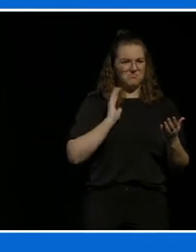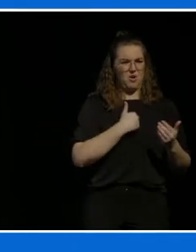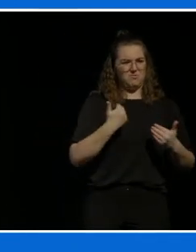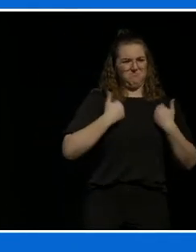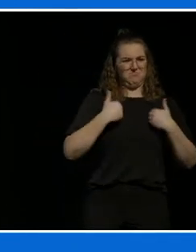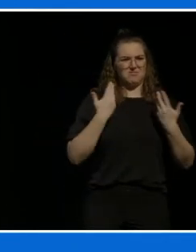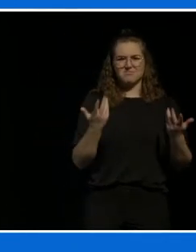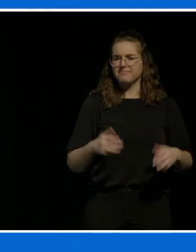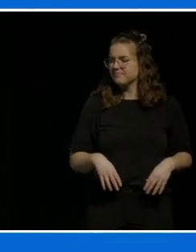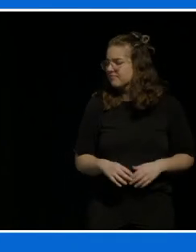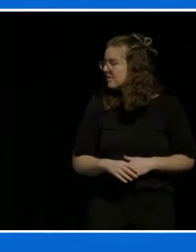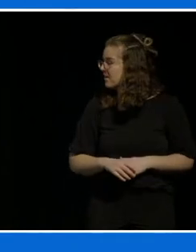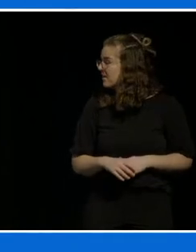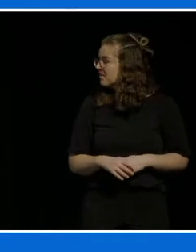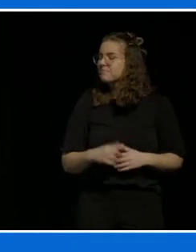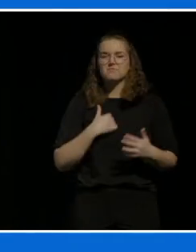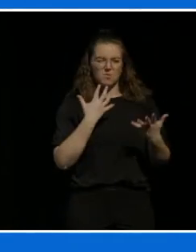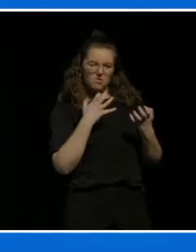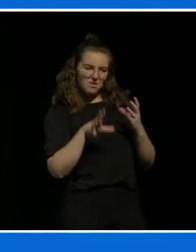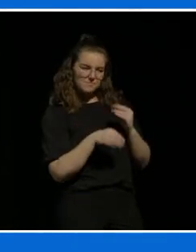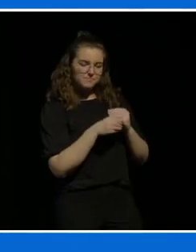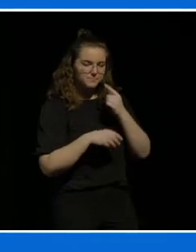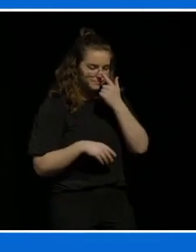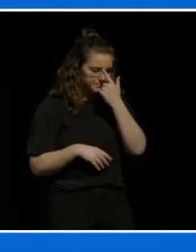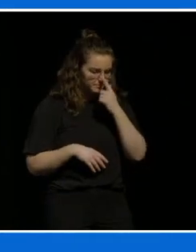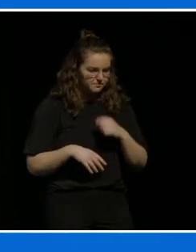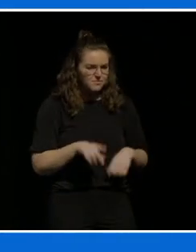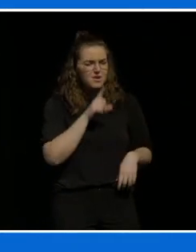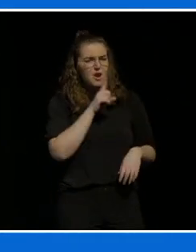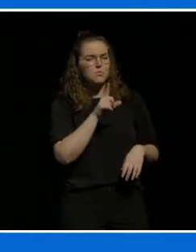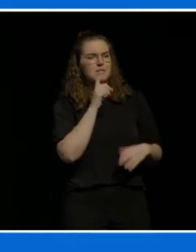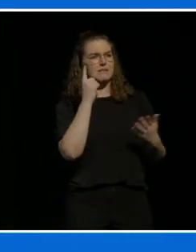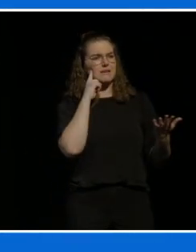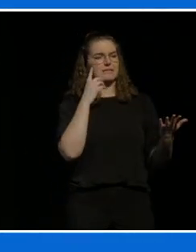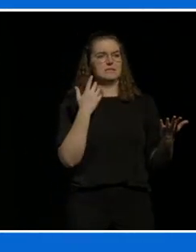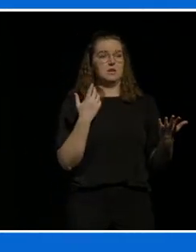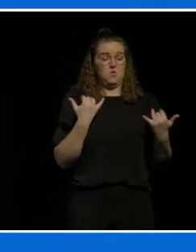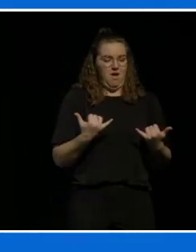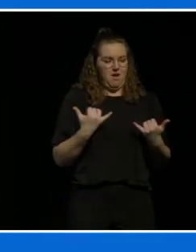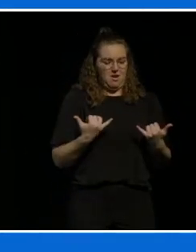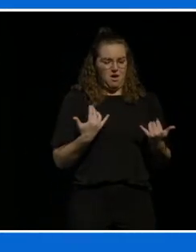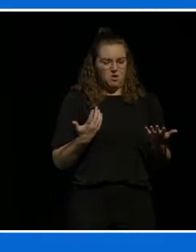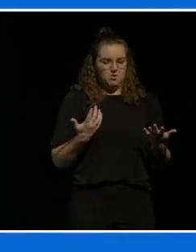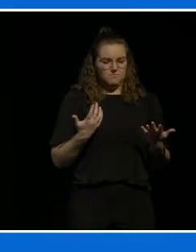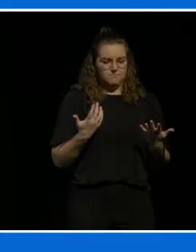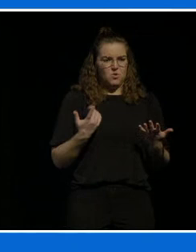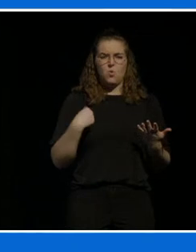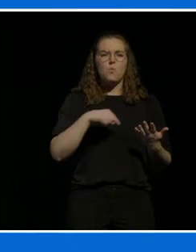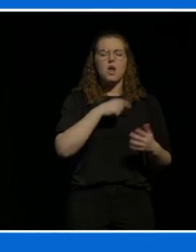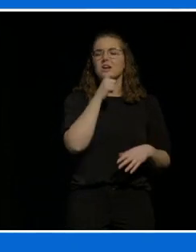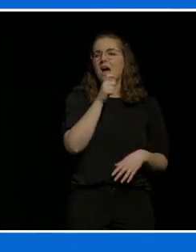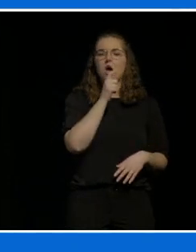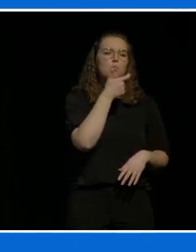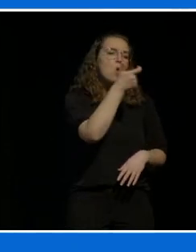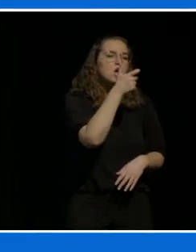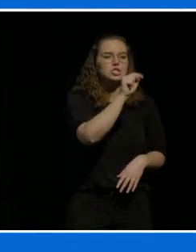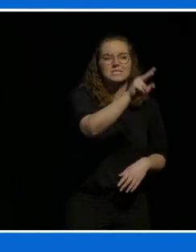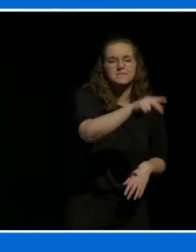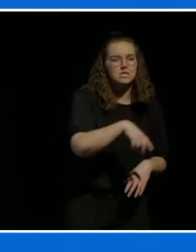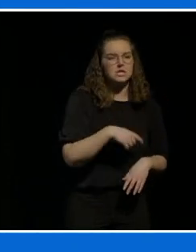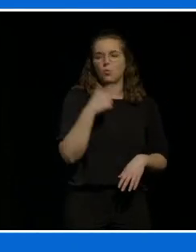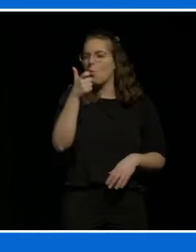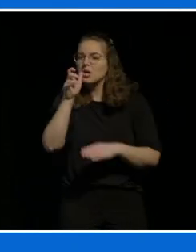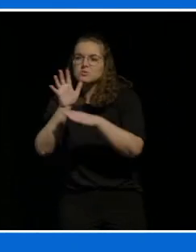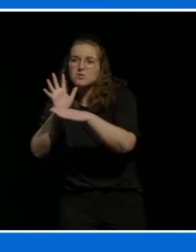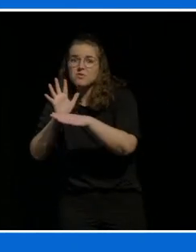I'll just add a little snippet. I really think that we're in a digital age where we're not just watching TV or movies. Like, we are consuming